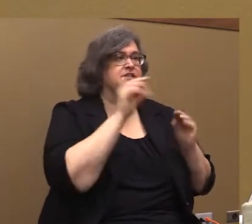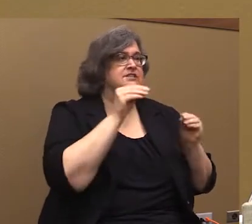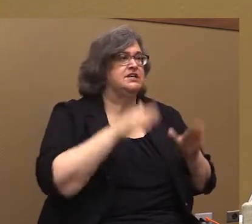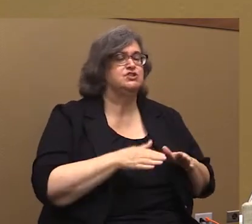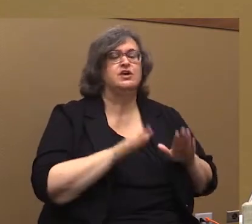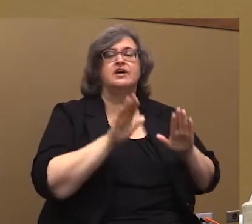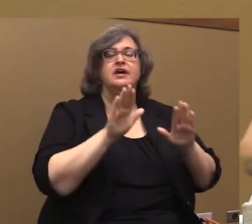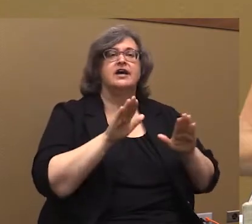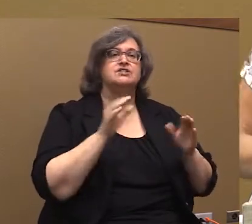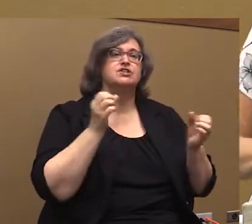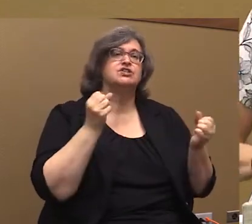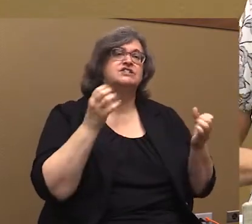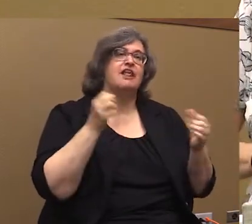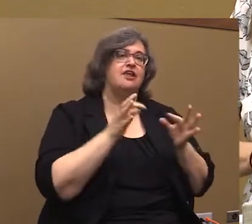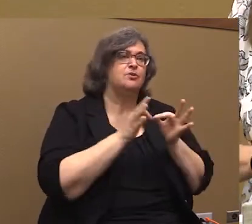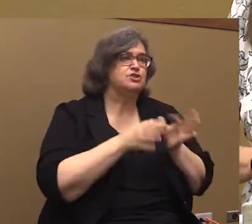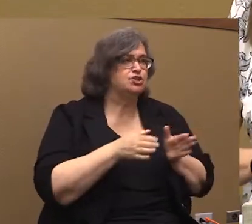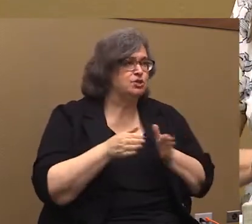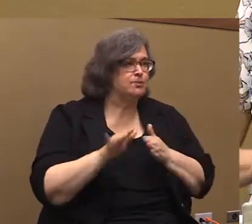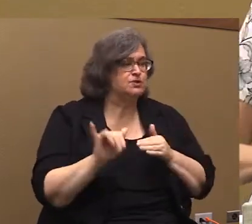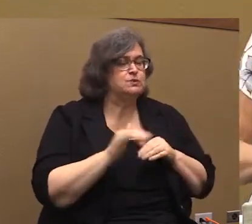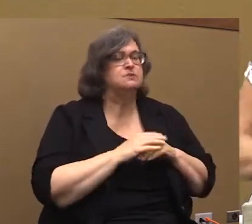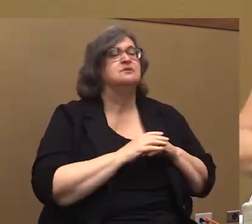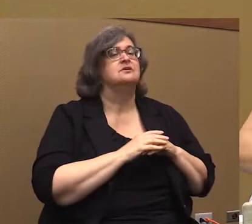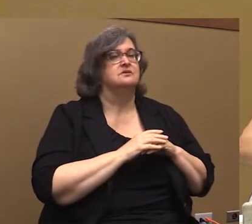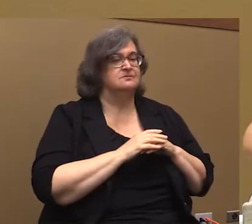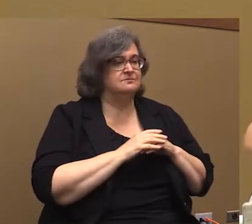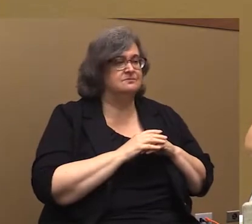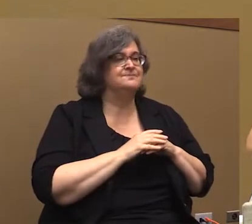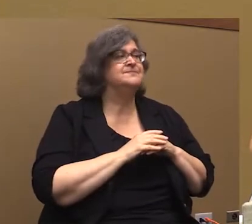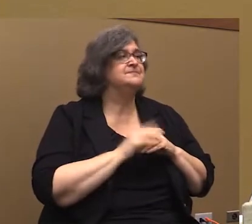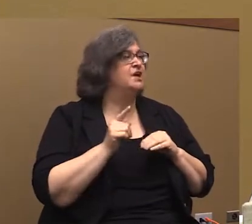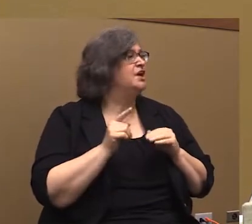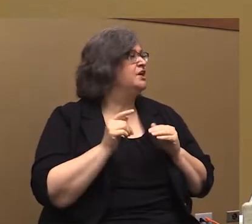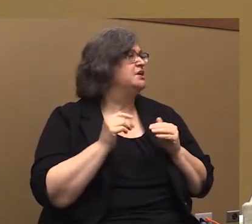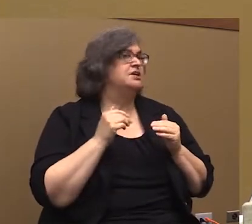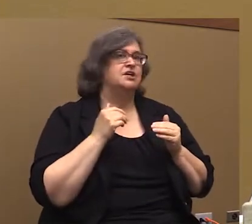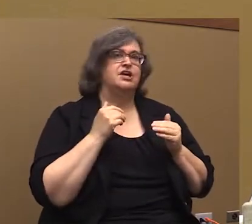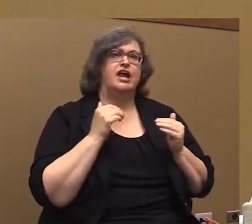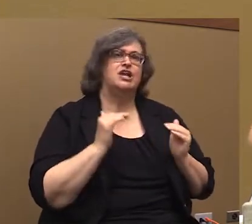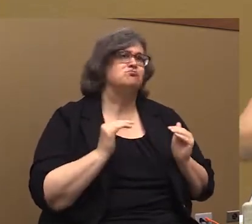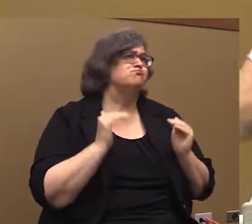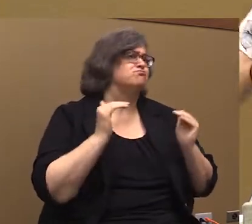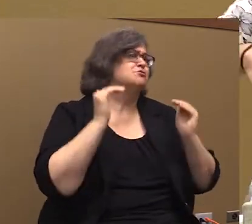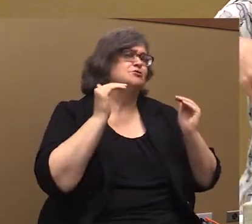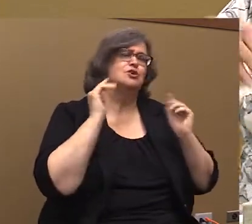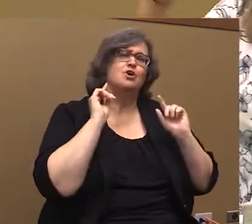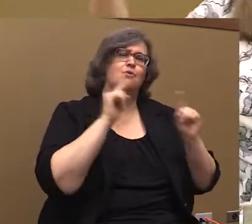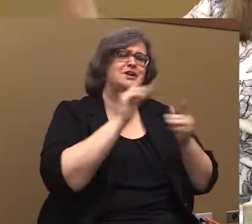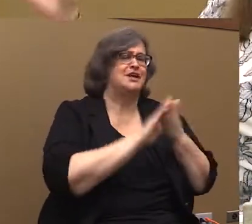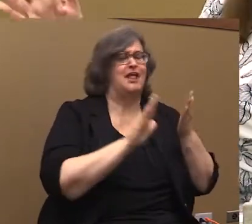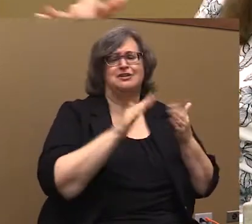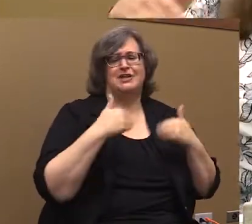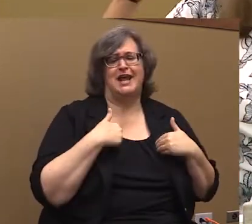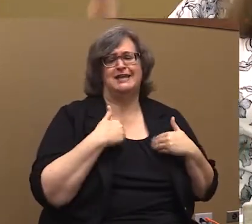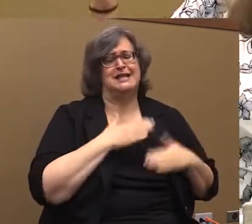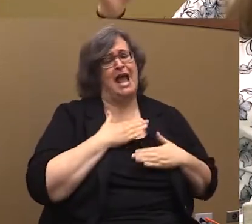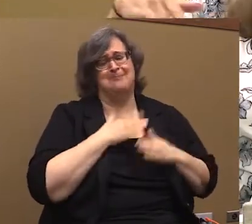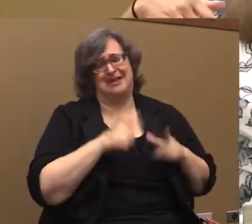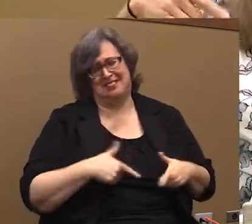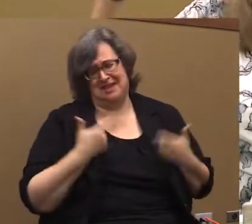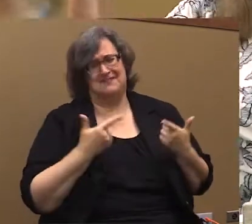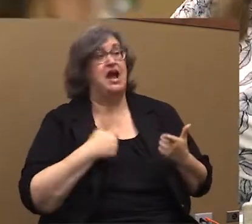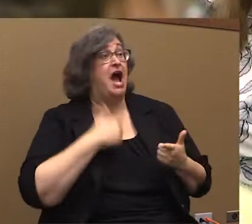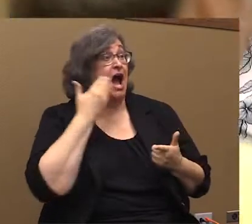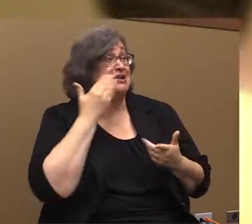excellent hearing itinerant teachers and excellent sign language interpreters, and he went on to